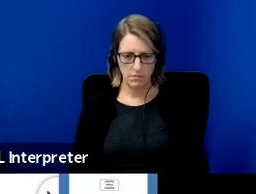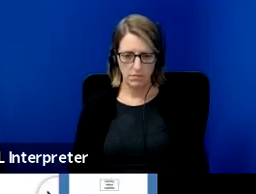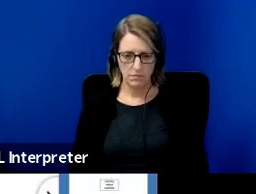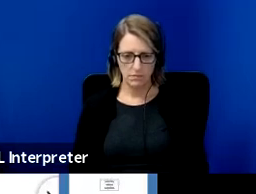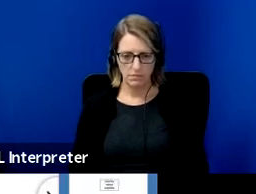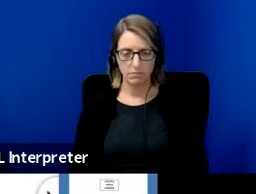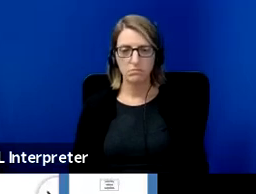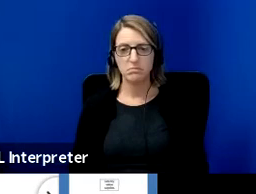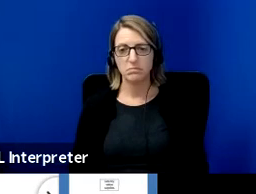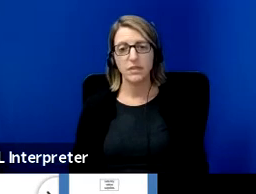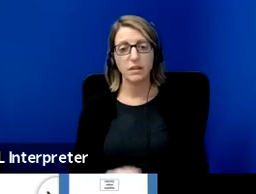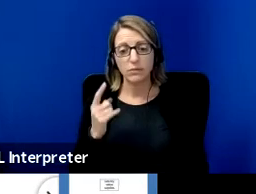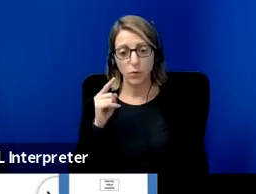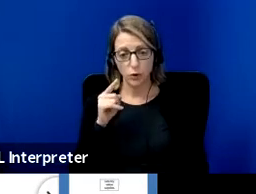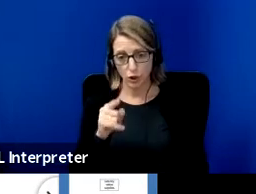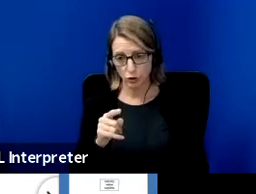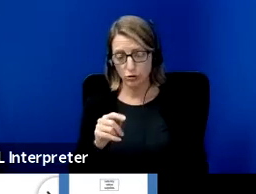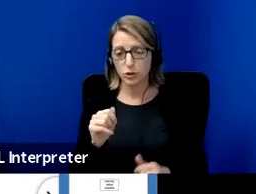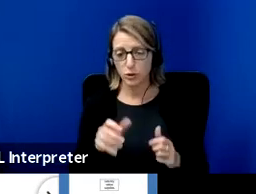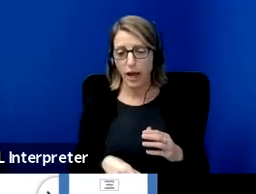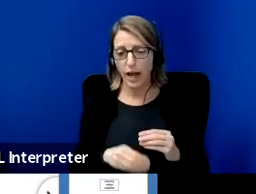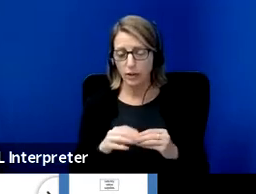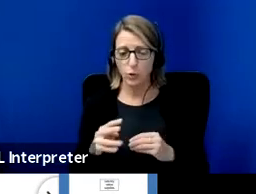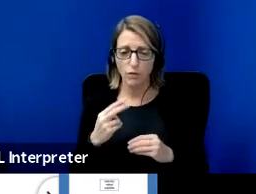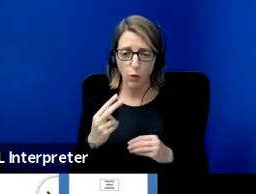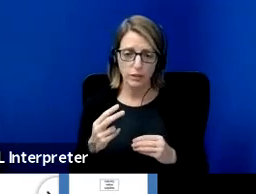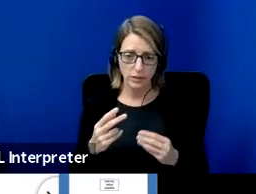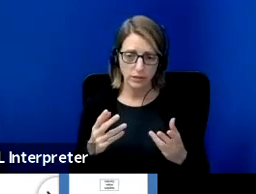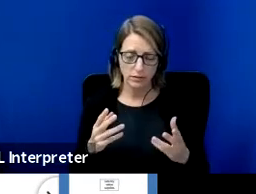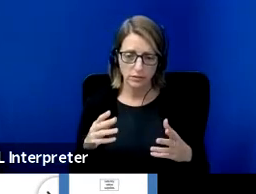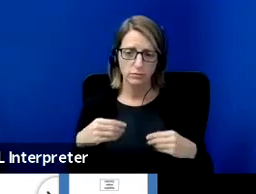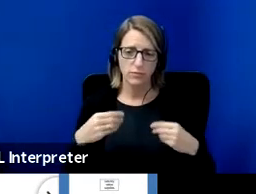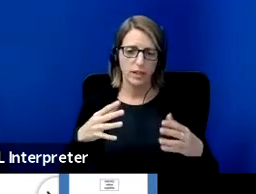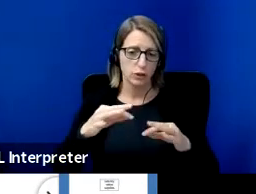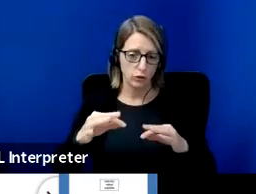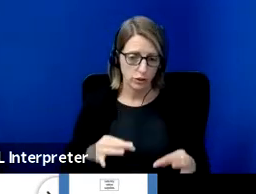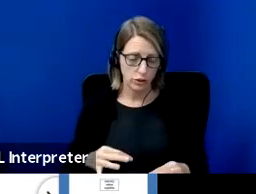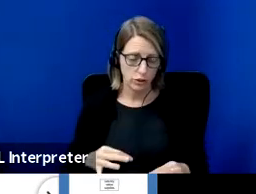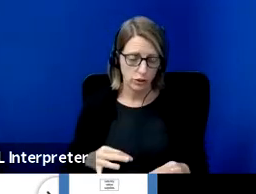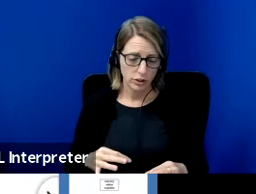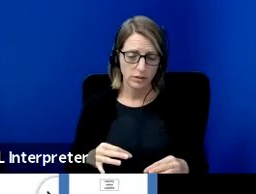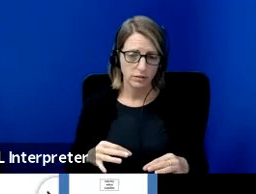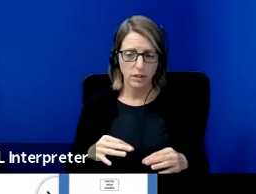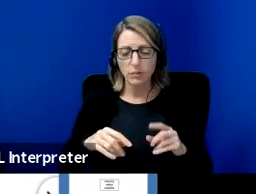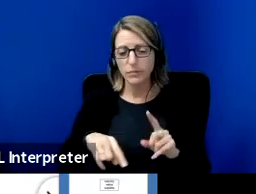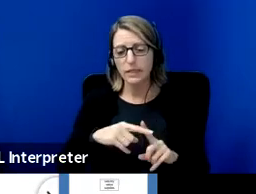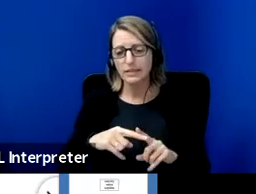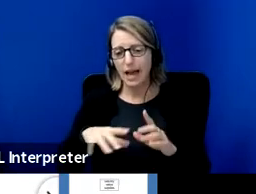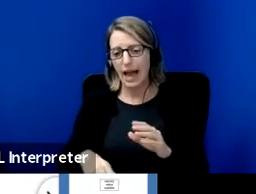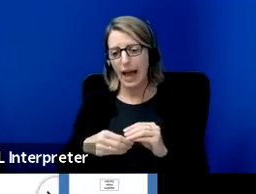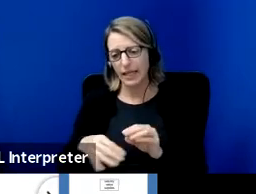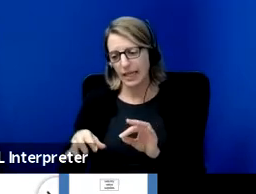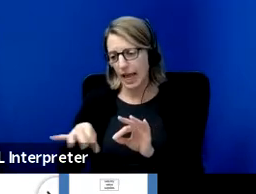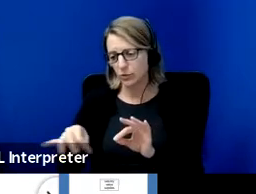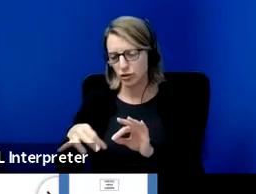So it's for you to be able to add your voice to give instructions, as well as add a caption that relays those instructions in a